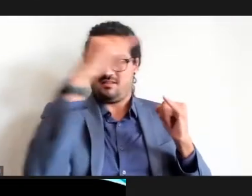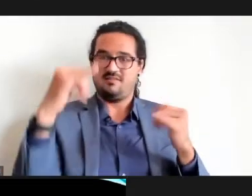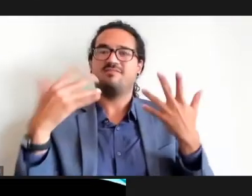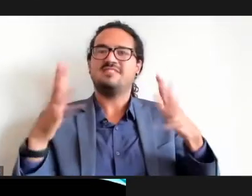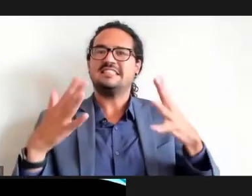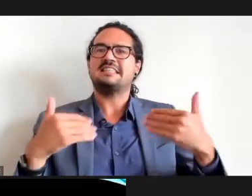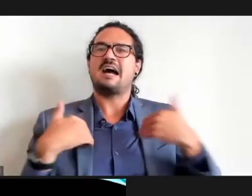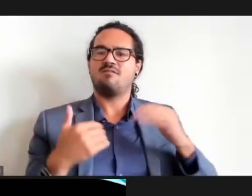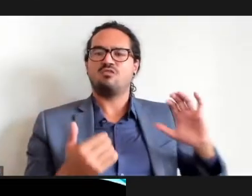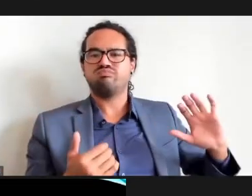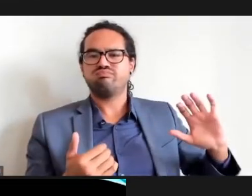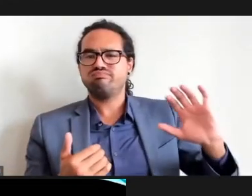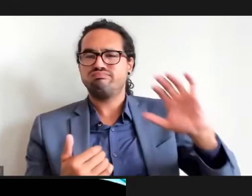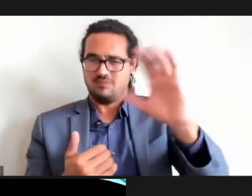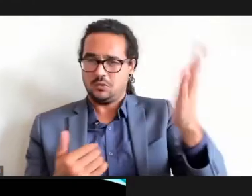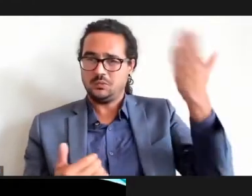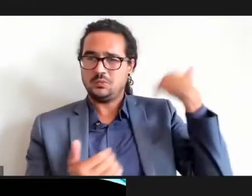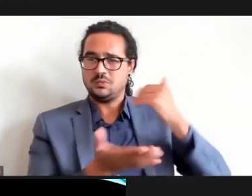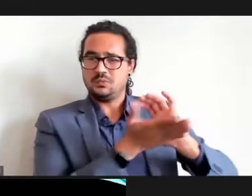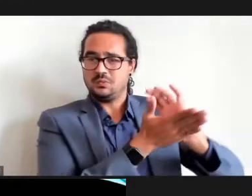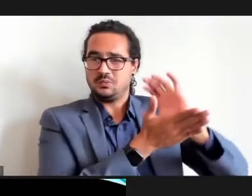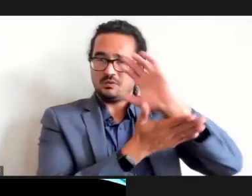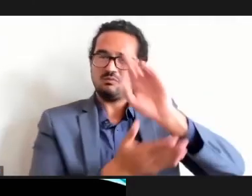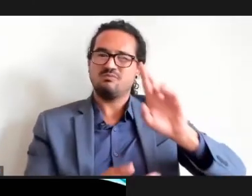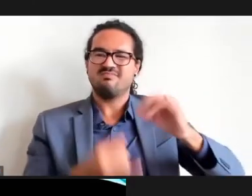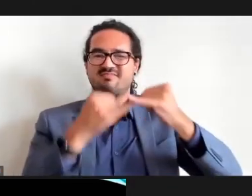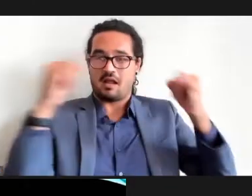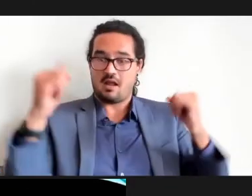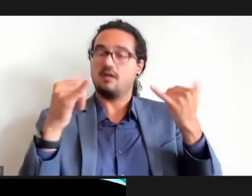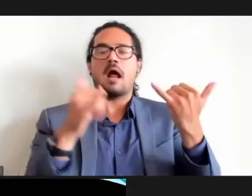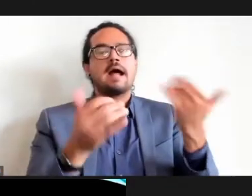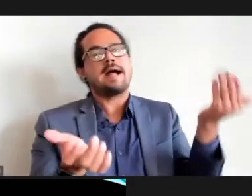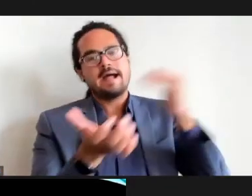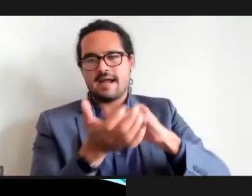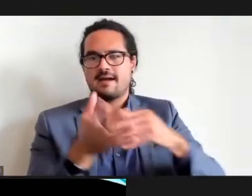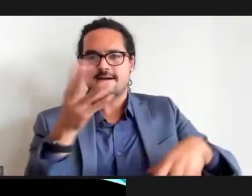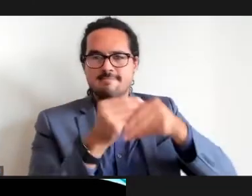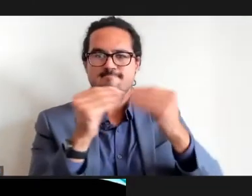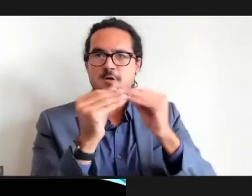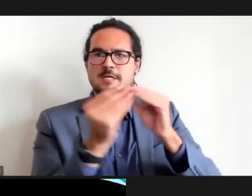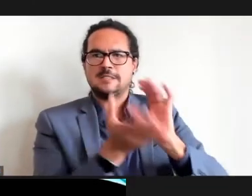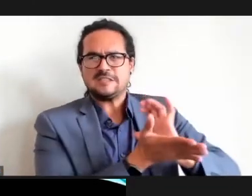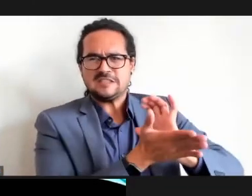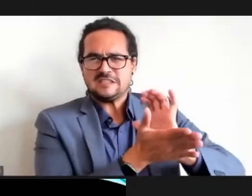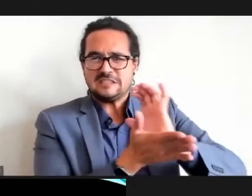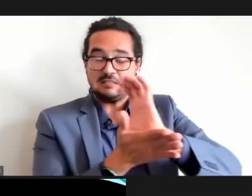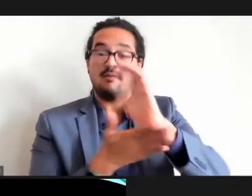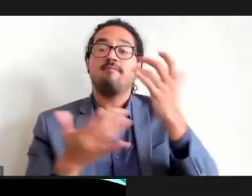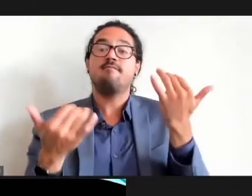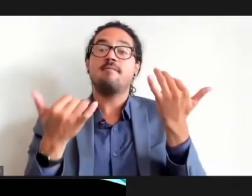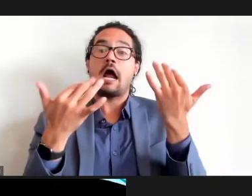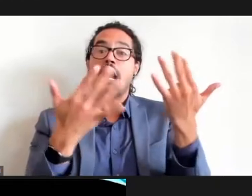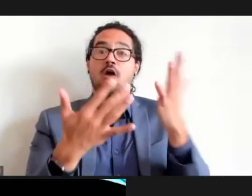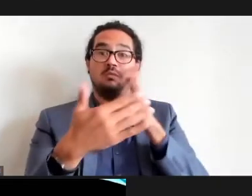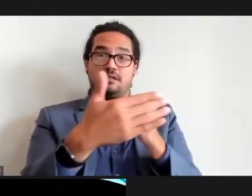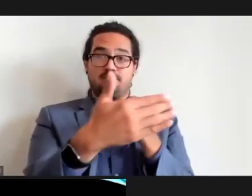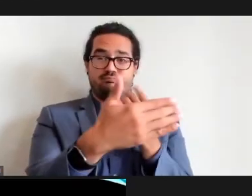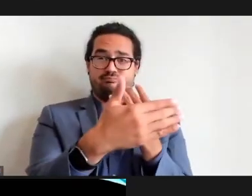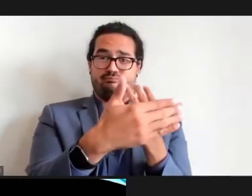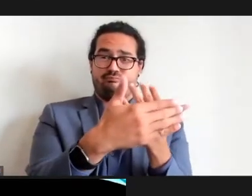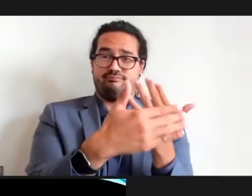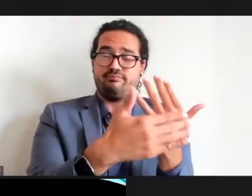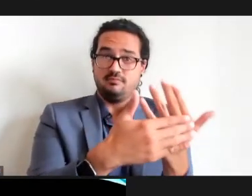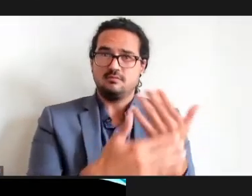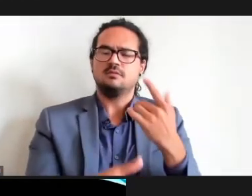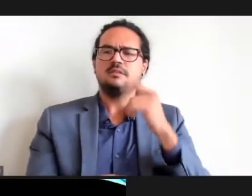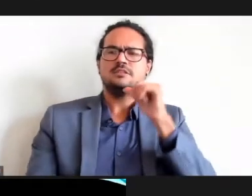of problems as that fire tries to move north. The folks yesterday did an excellent job keeping that in check. So we're going to continue to work on that. We're